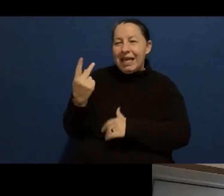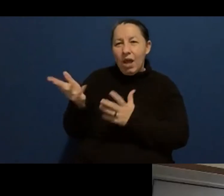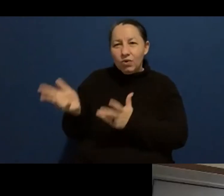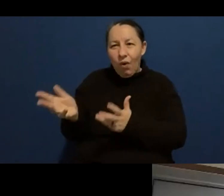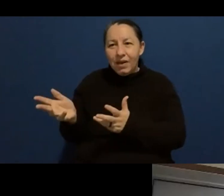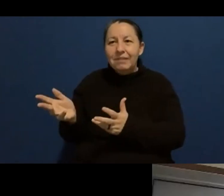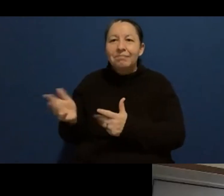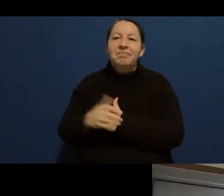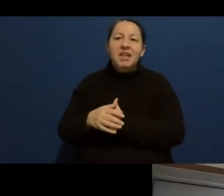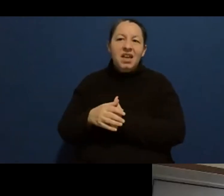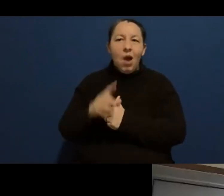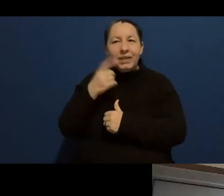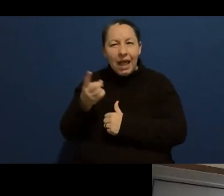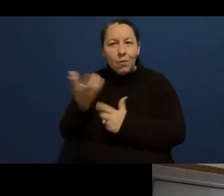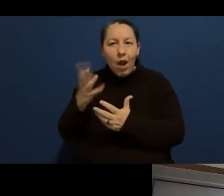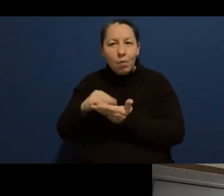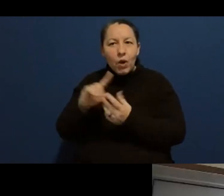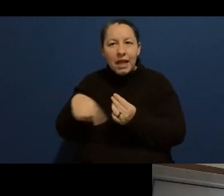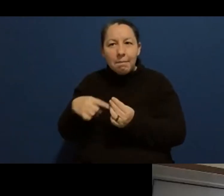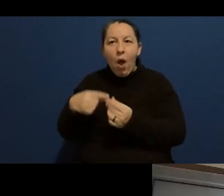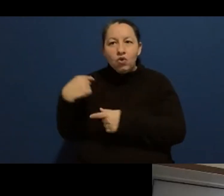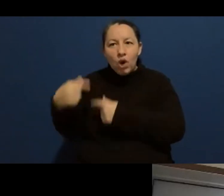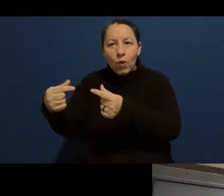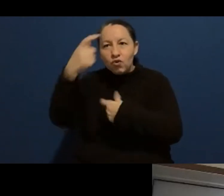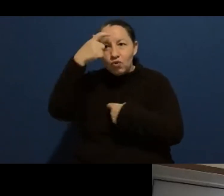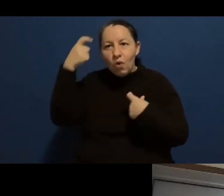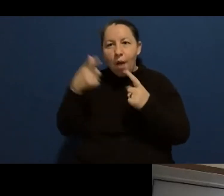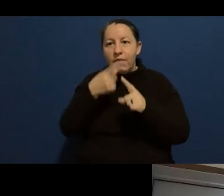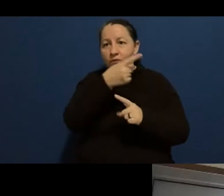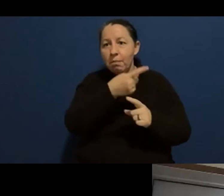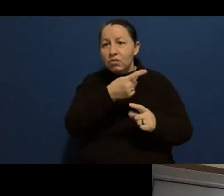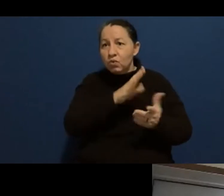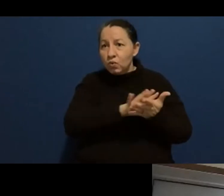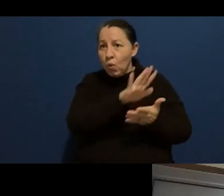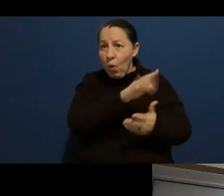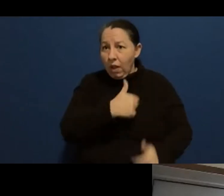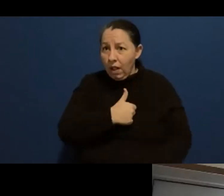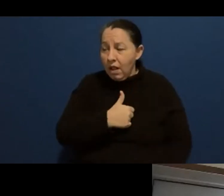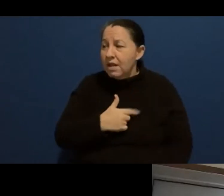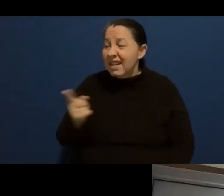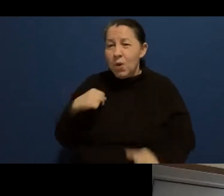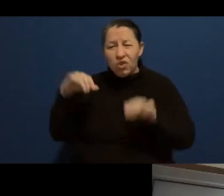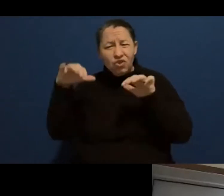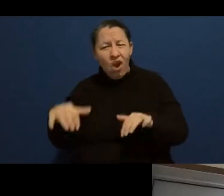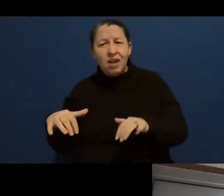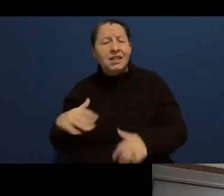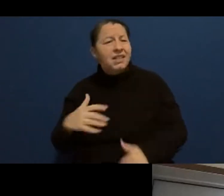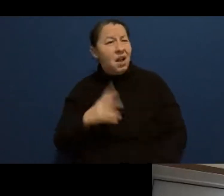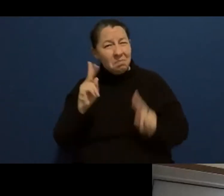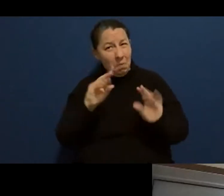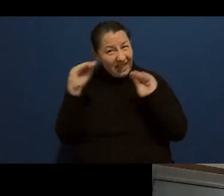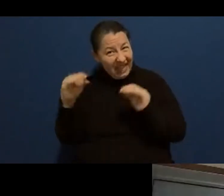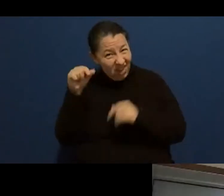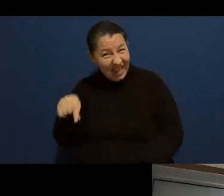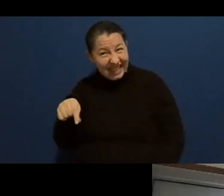was learning about intergenerational trauma up at school. And he was so shocked. He's like, people are teaching about this, people